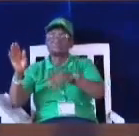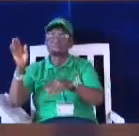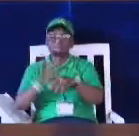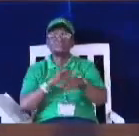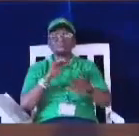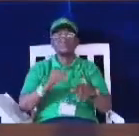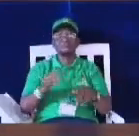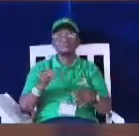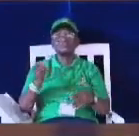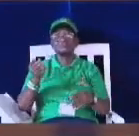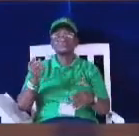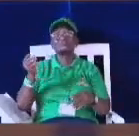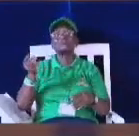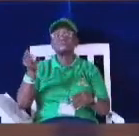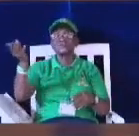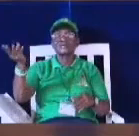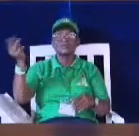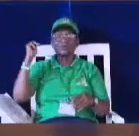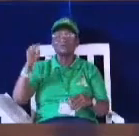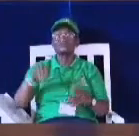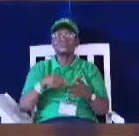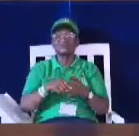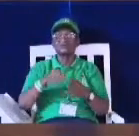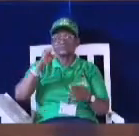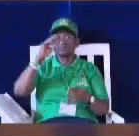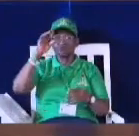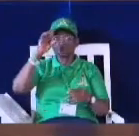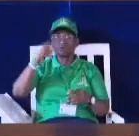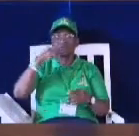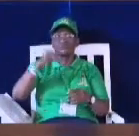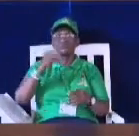this boy who was just cool.